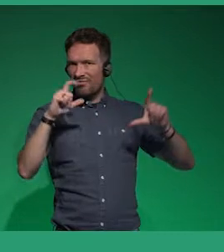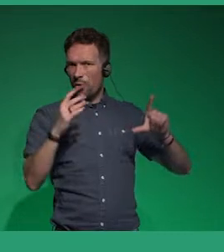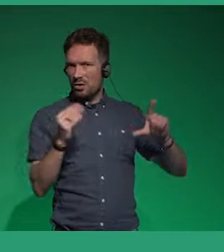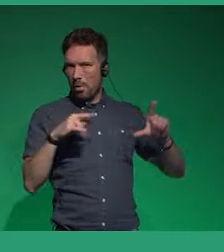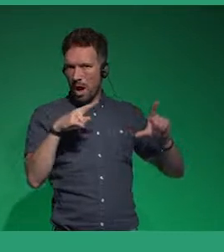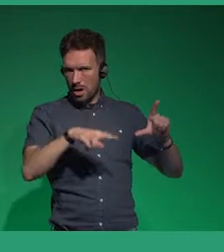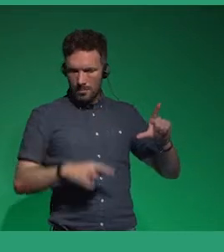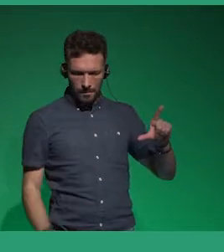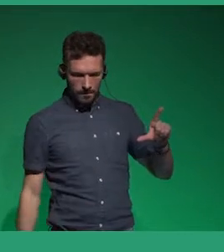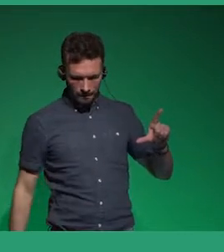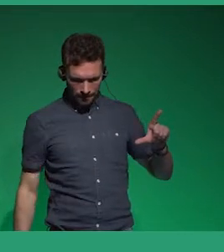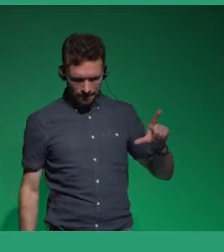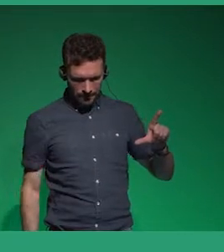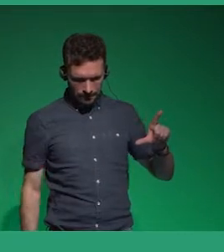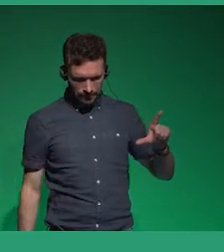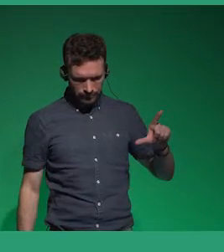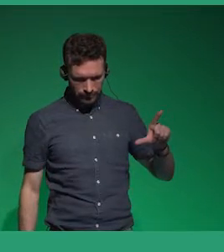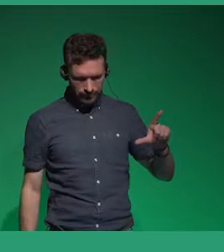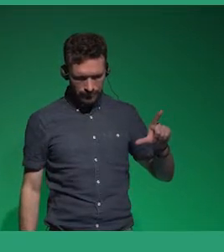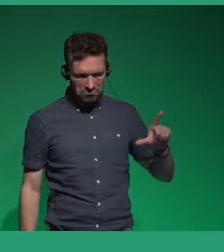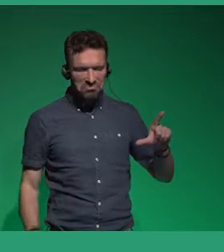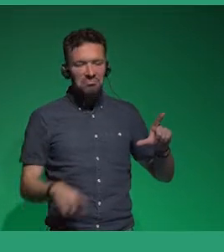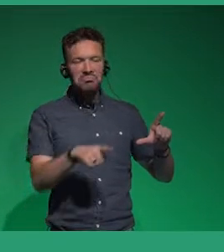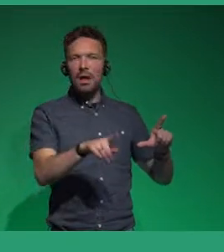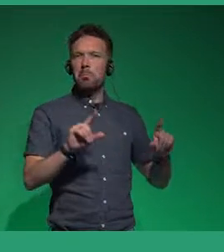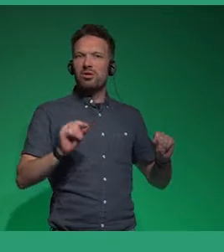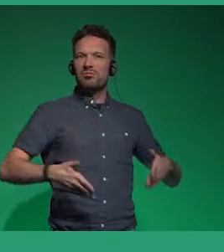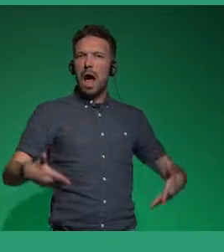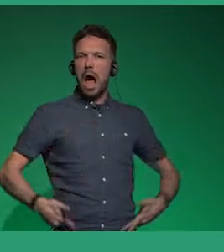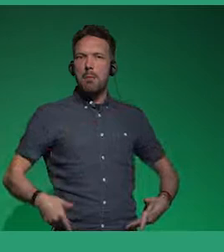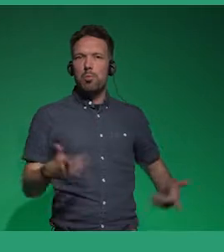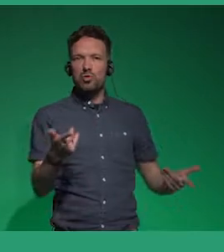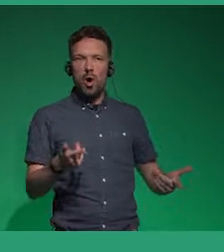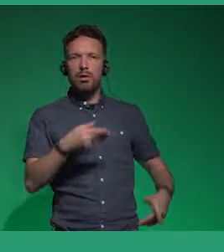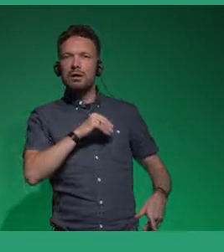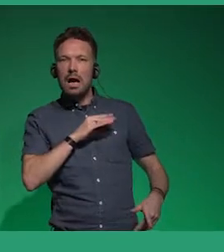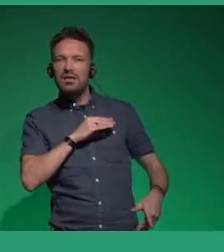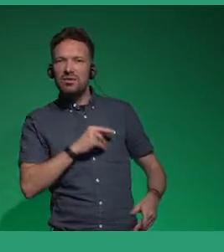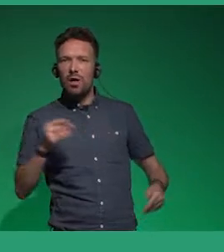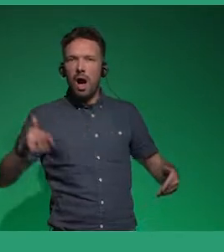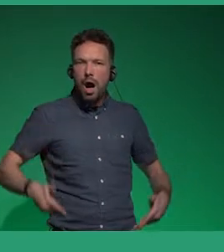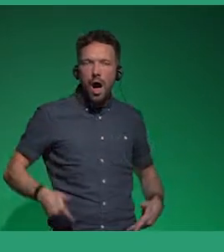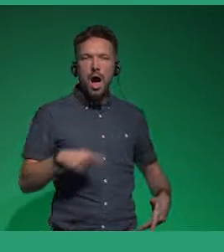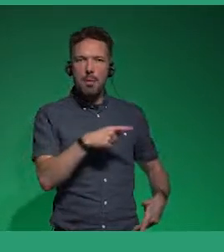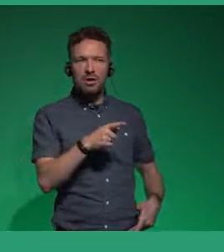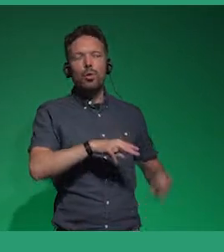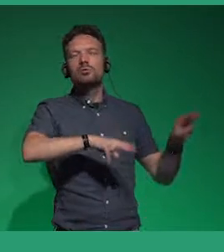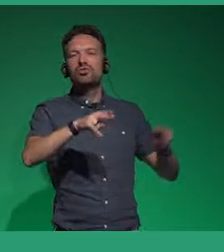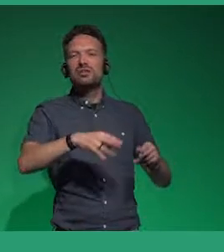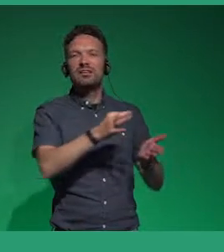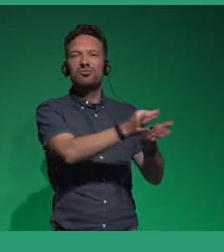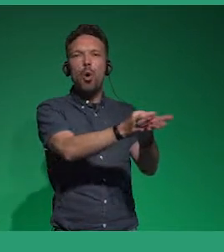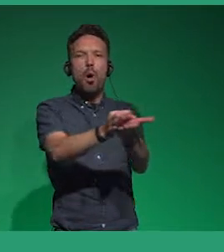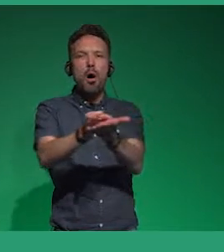villages, where we find that in oil palm-based villages, represented by the red bars, poverty rates